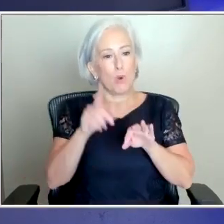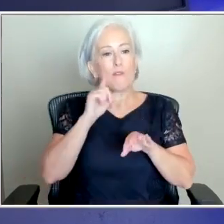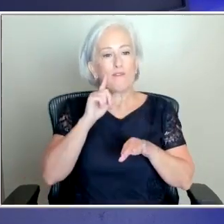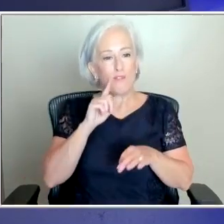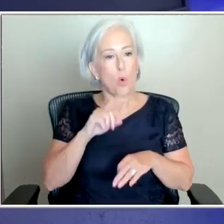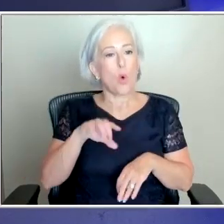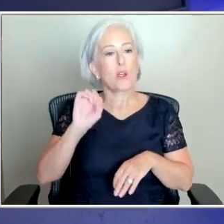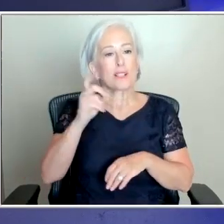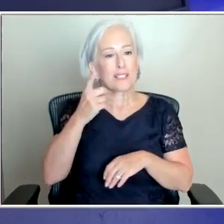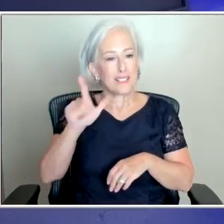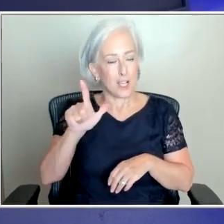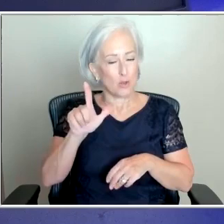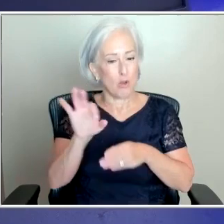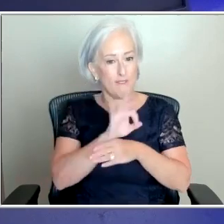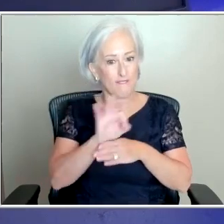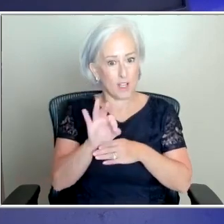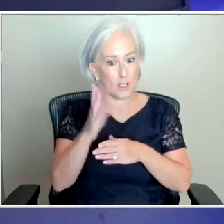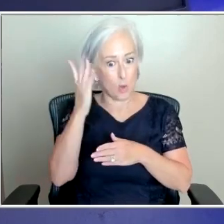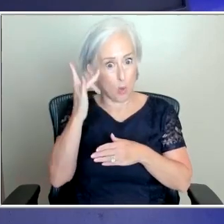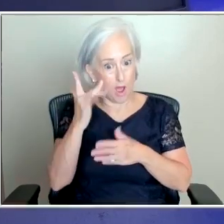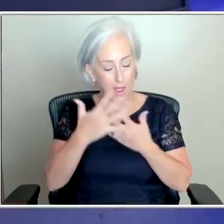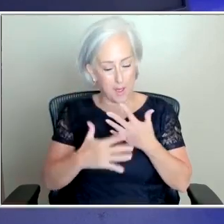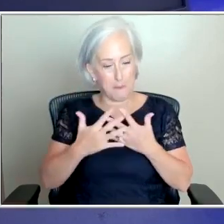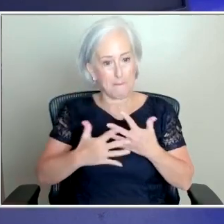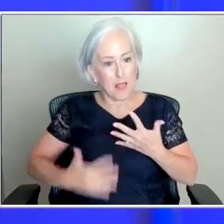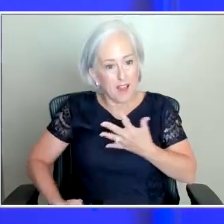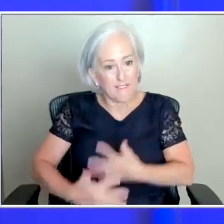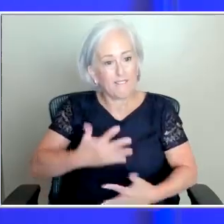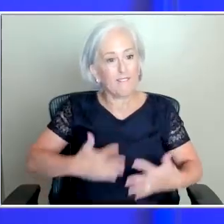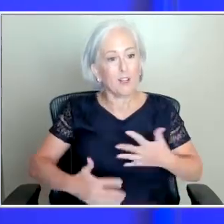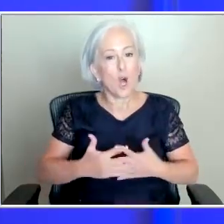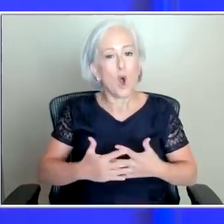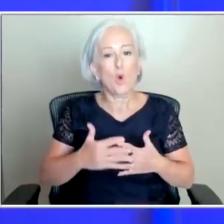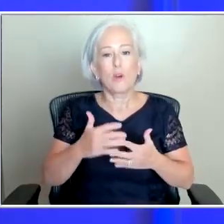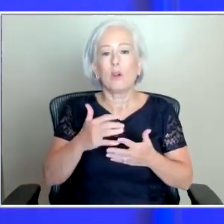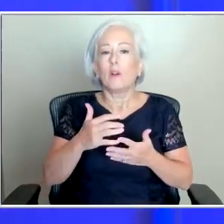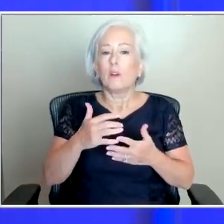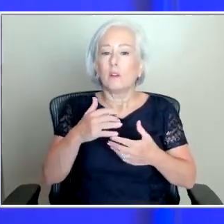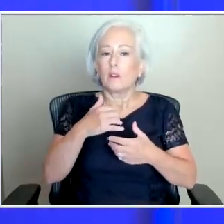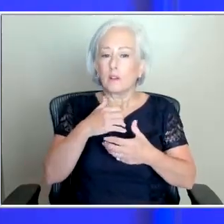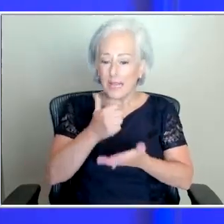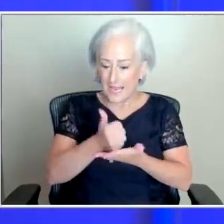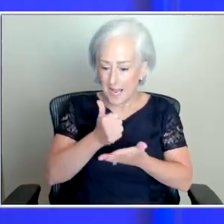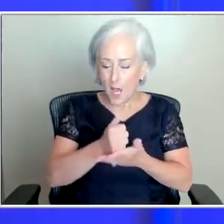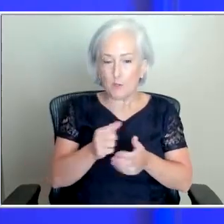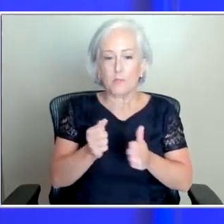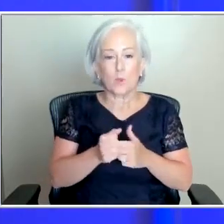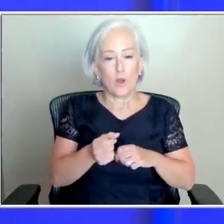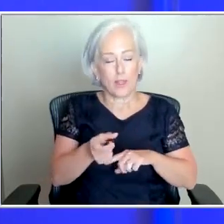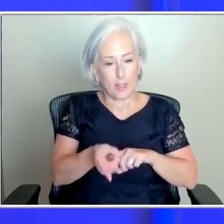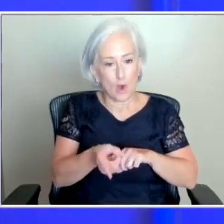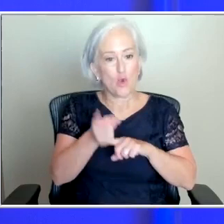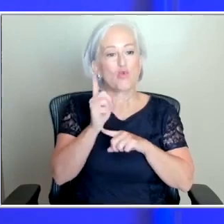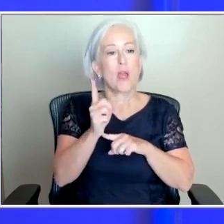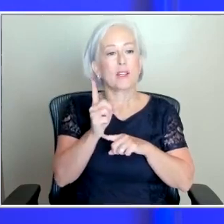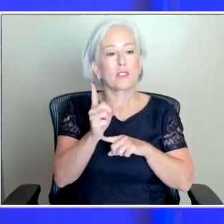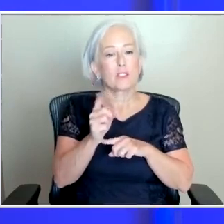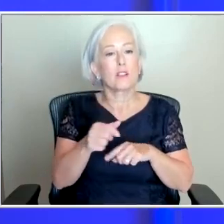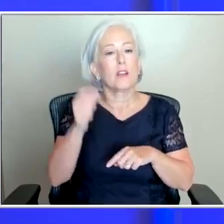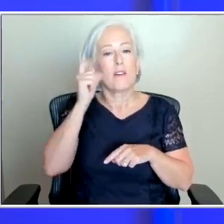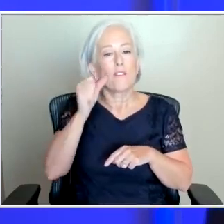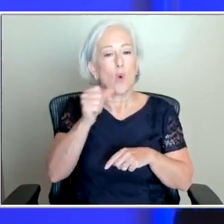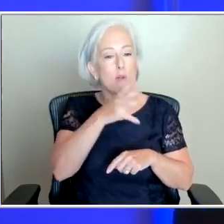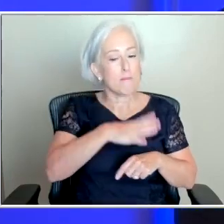flow into the area, can create erections in both male and female genitalia. And we can have